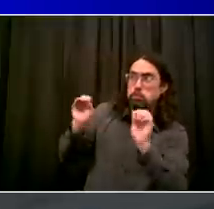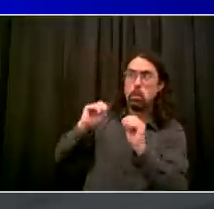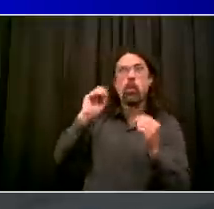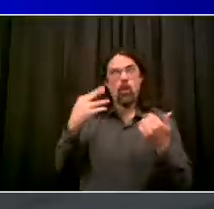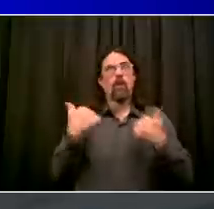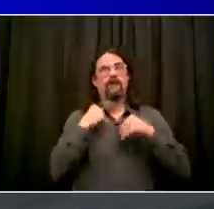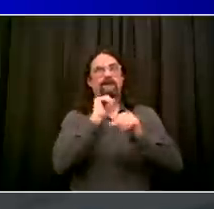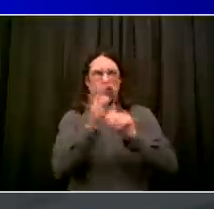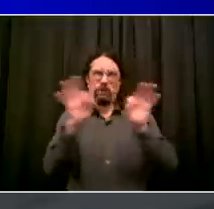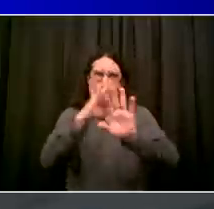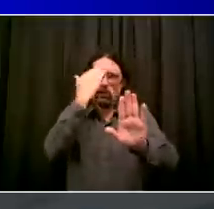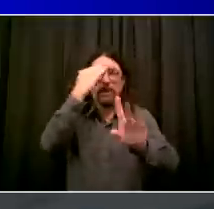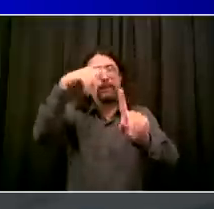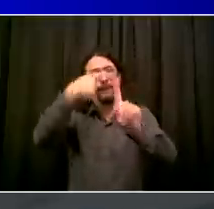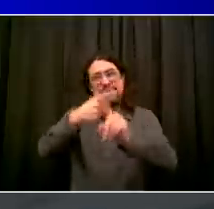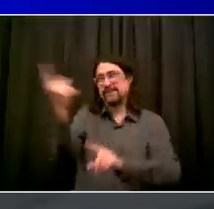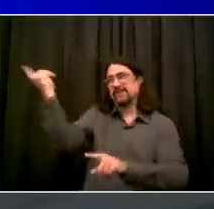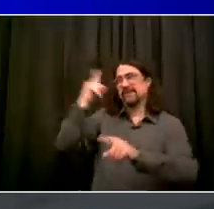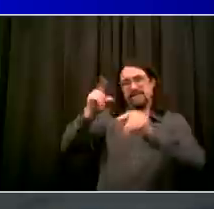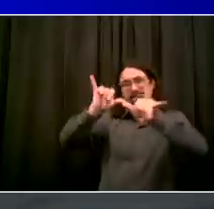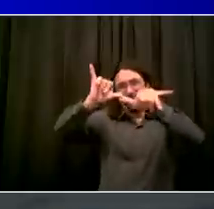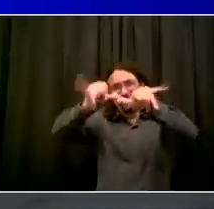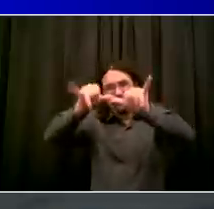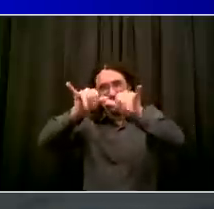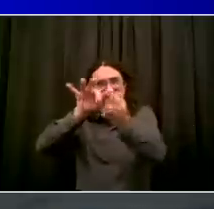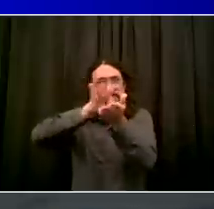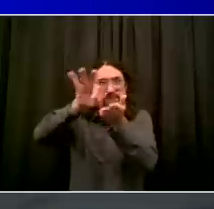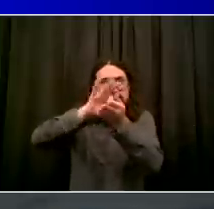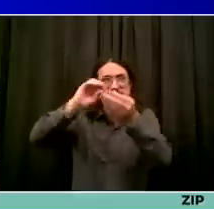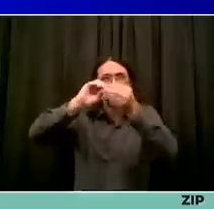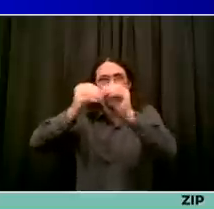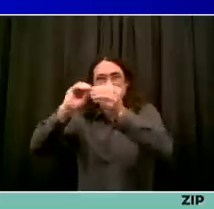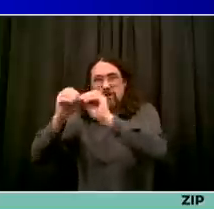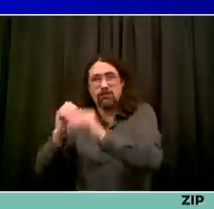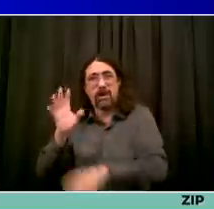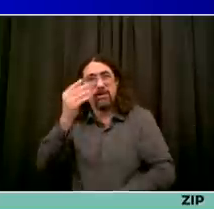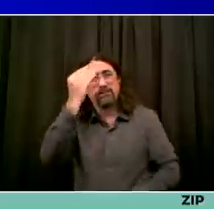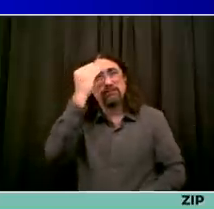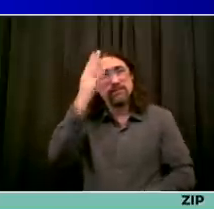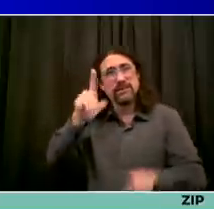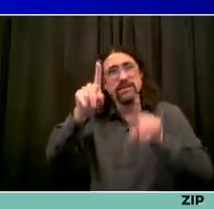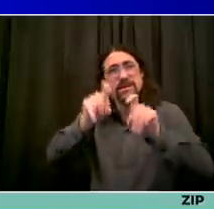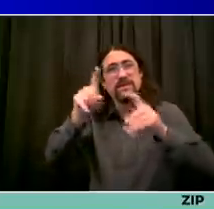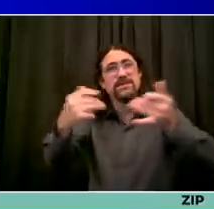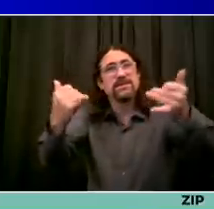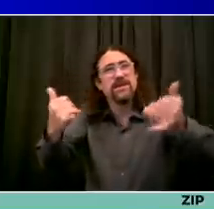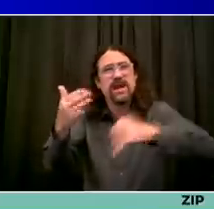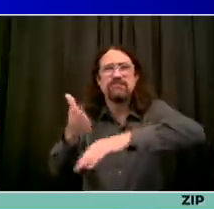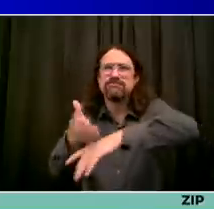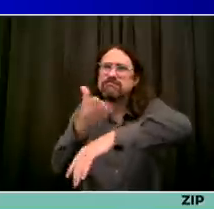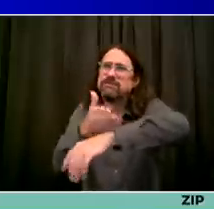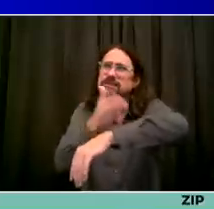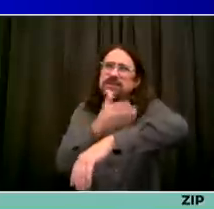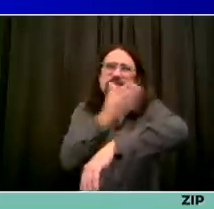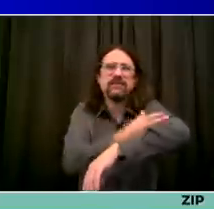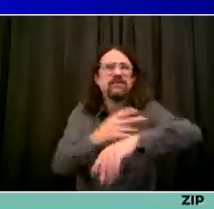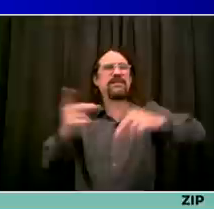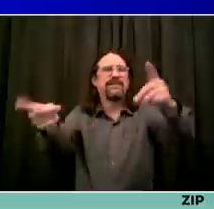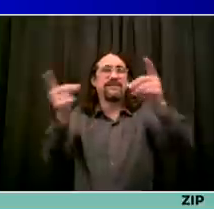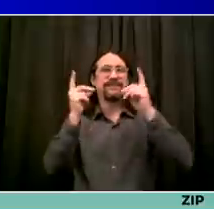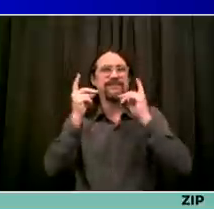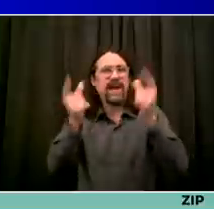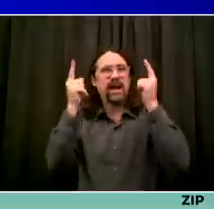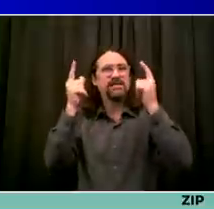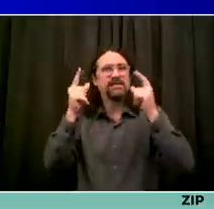it's easy. We need New Yorkers, not just in those 9 zip codes or in those 13 on the watch list, but everywhere to get tested. The faster we